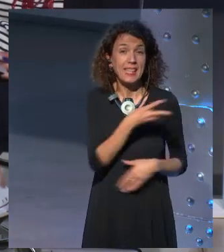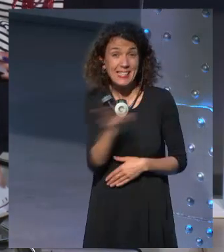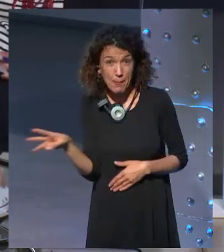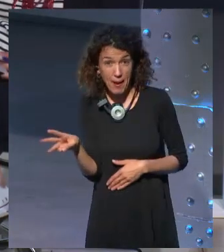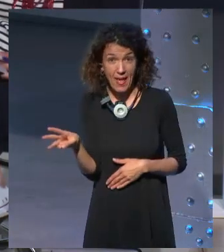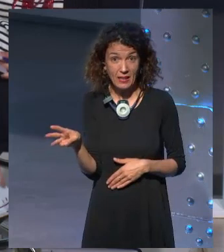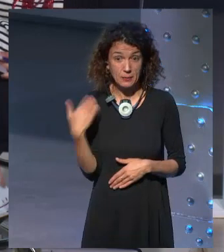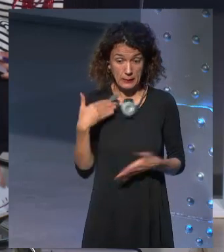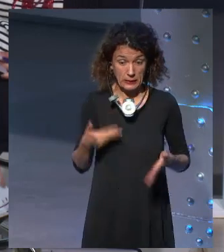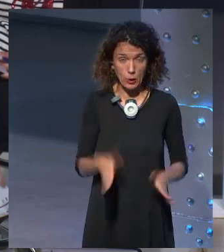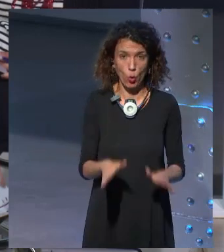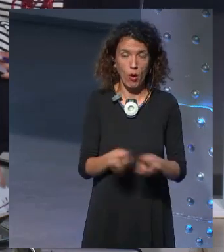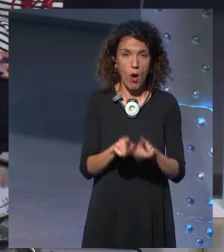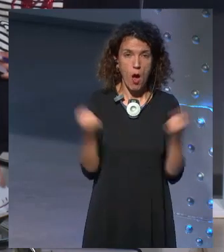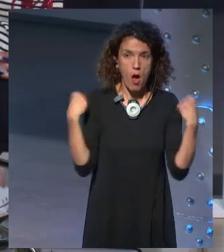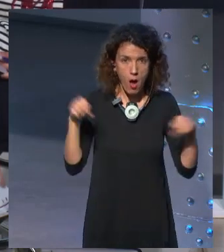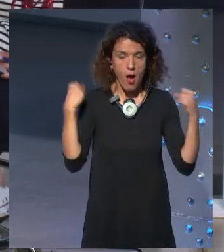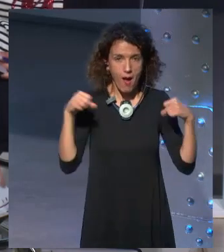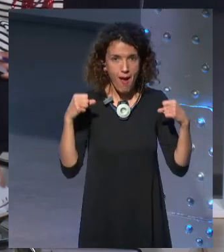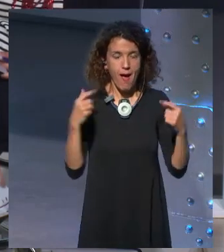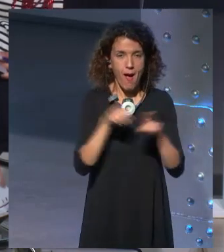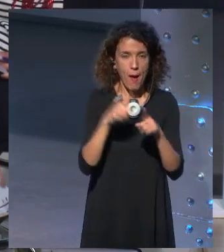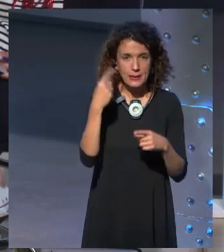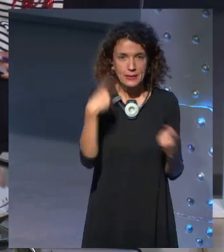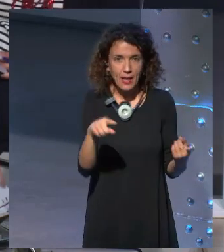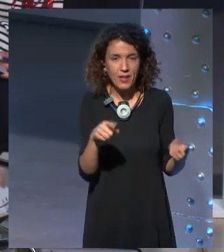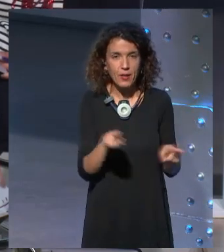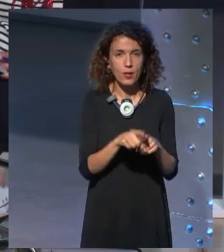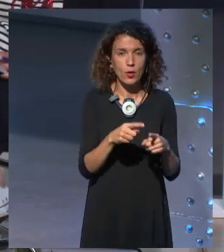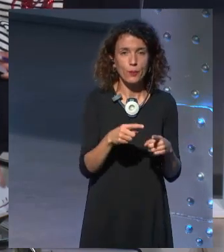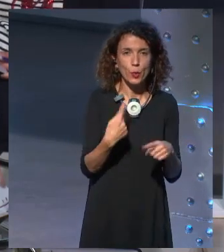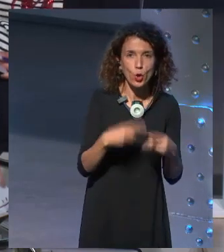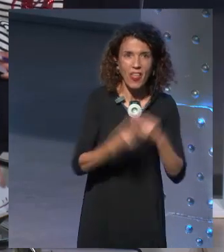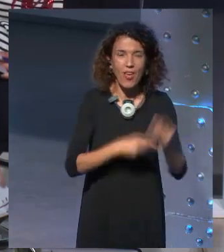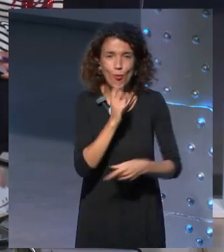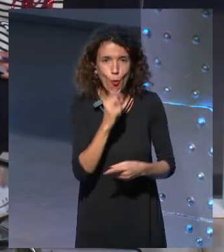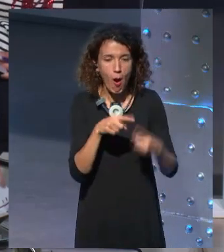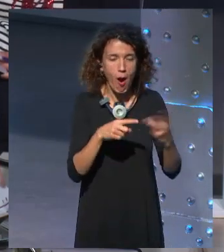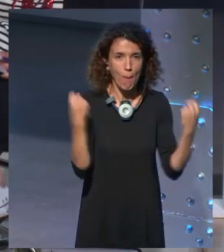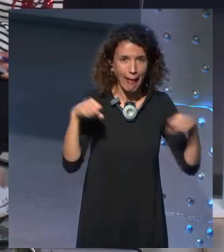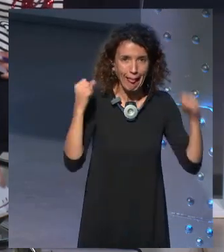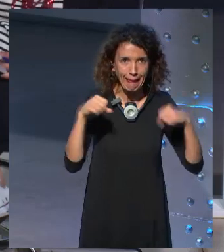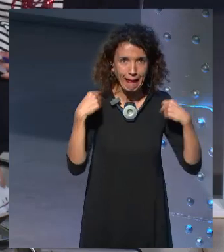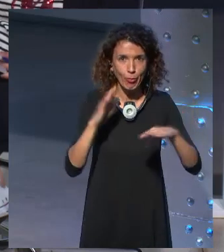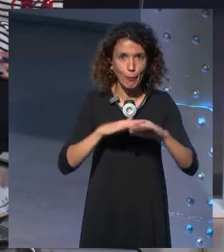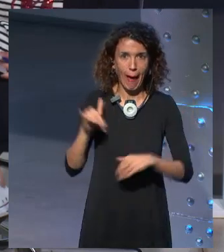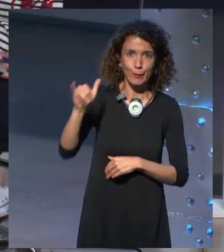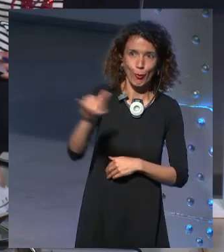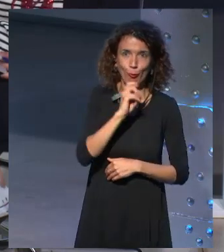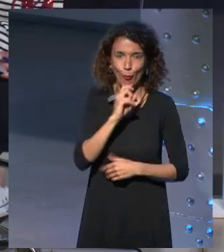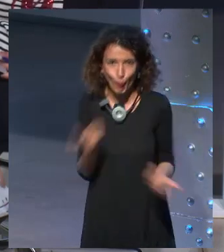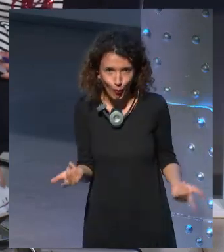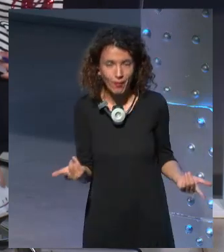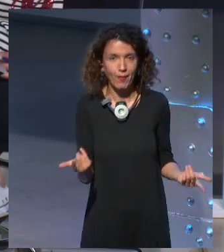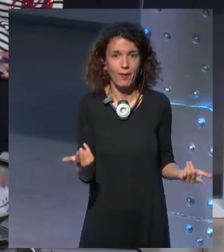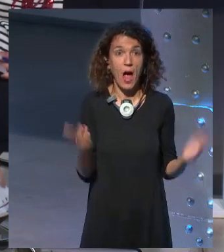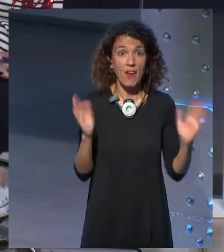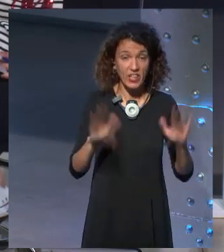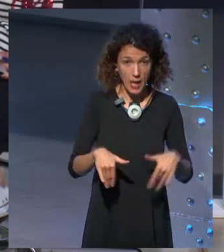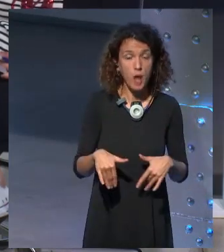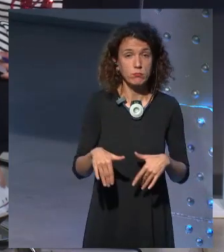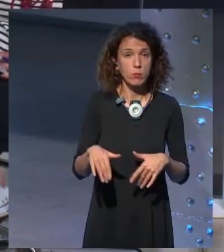and rehearsing. It's all going to come together for him tonight in his performance, and he'll have an incredible sense of accomplishment and